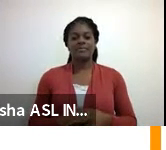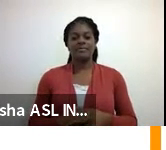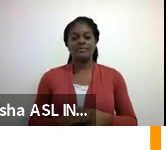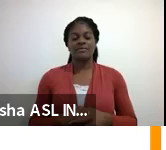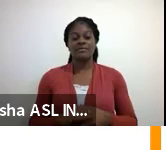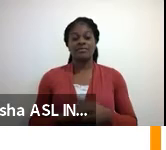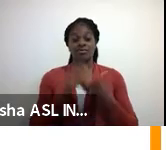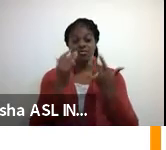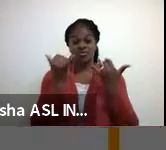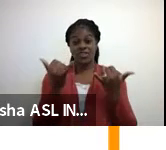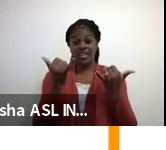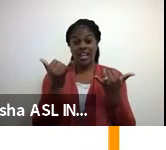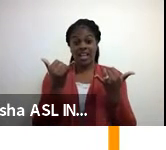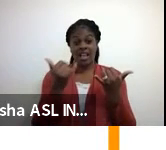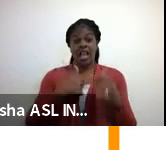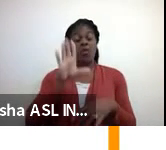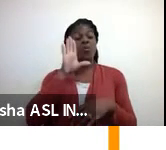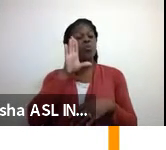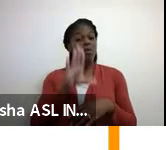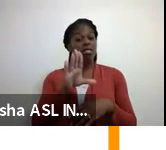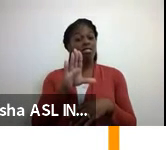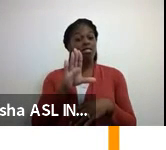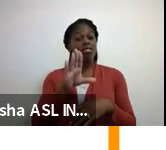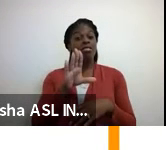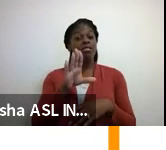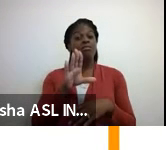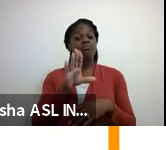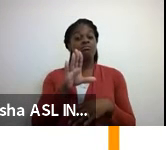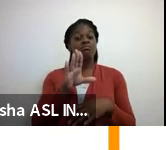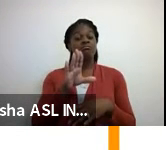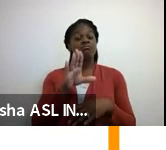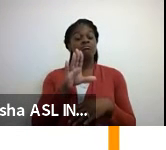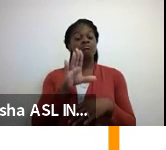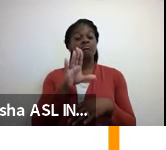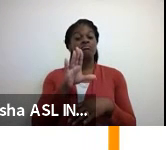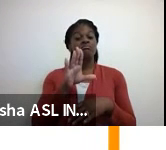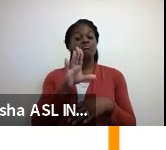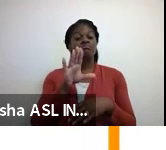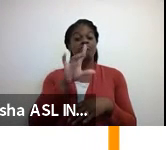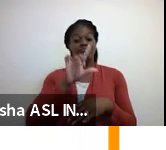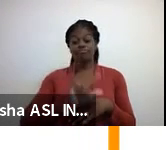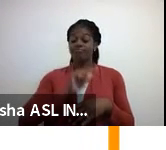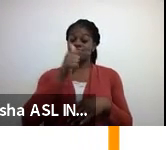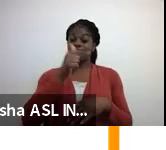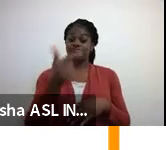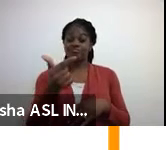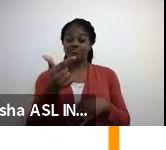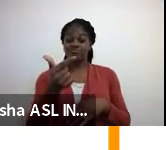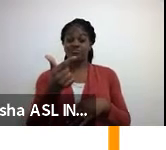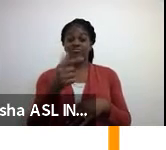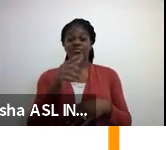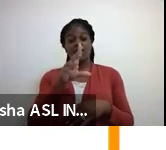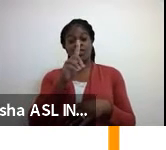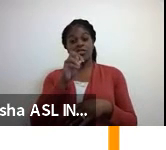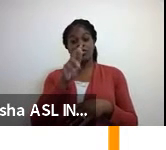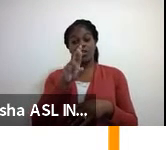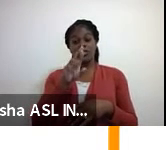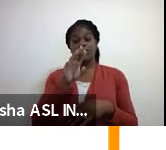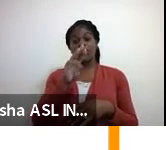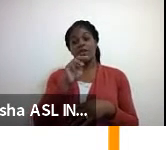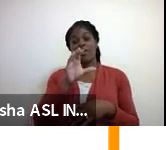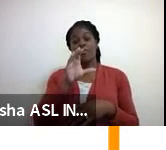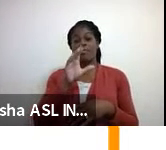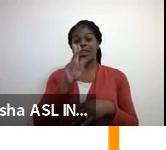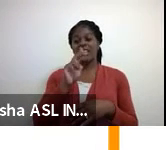So right now I am going to turn this over. I believe Dr. McKnight may be able to join